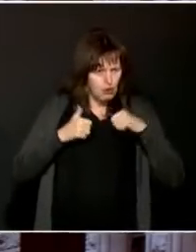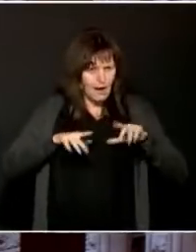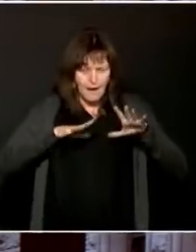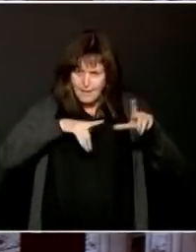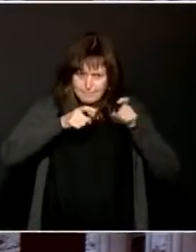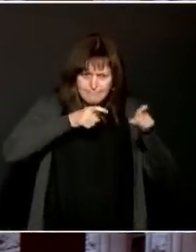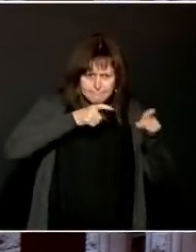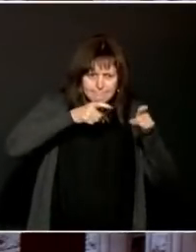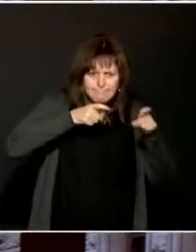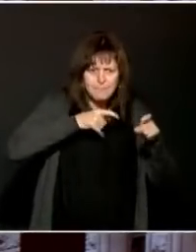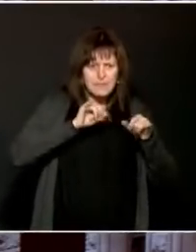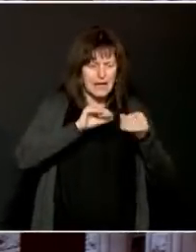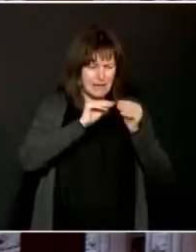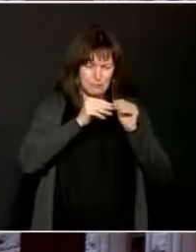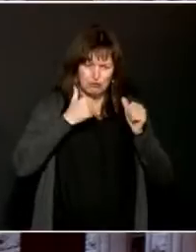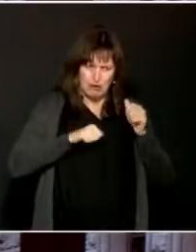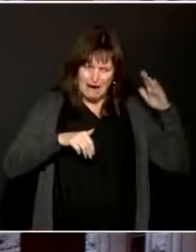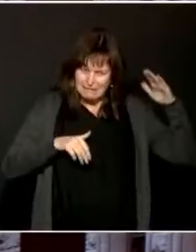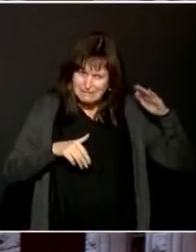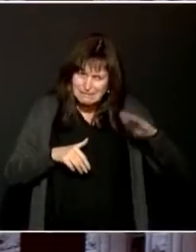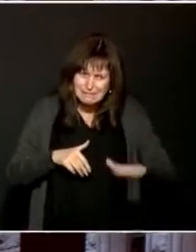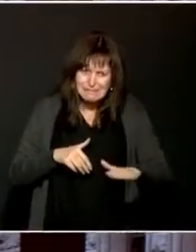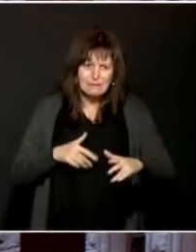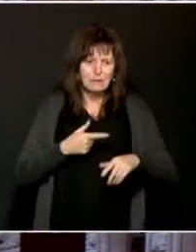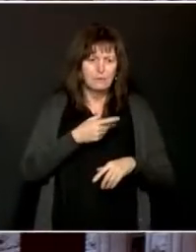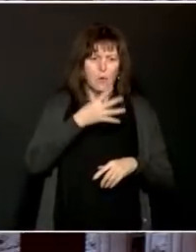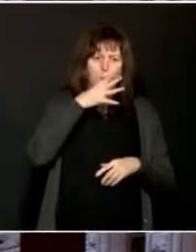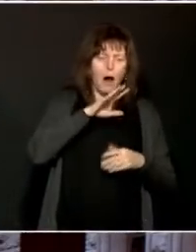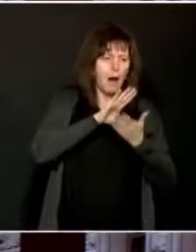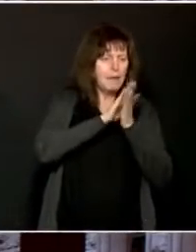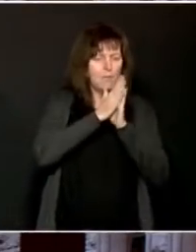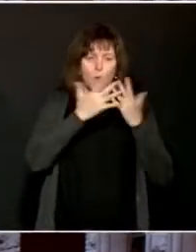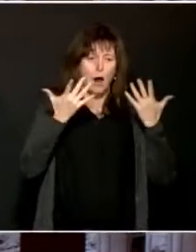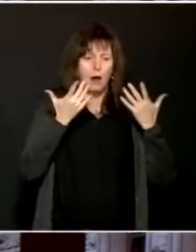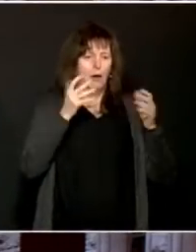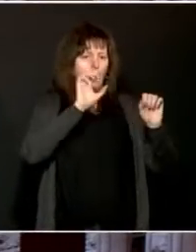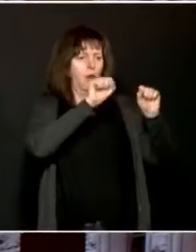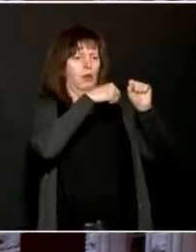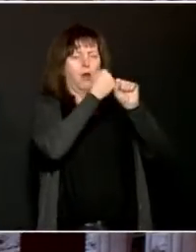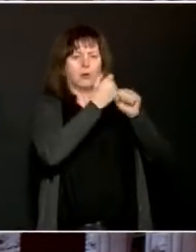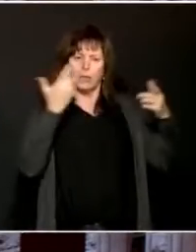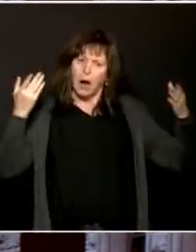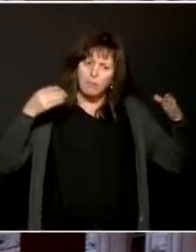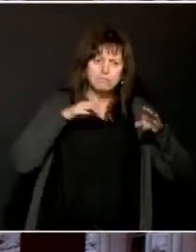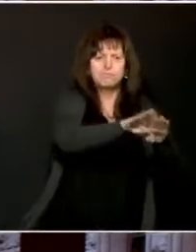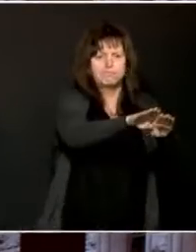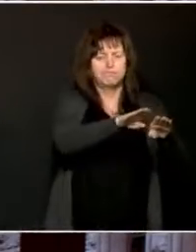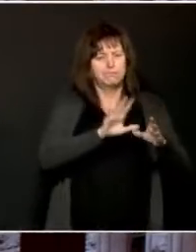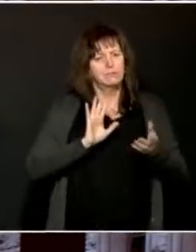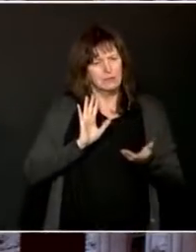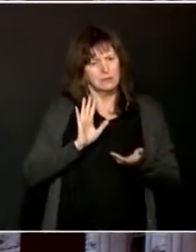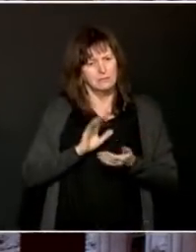have to go into a lockdown type situation. So it takes everybody's effort, individuals,